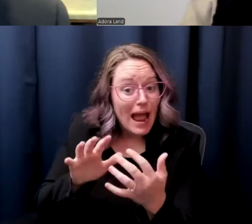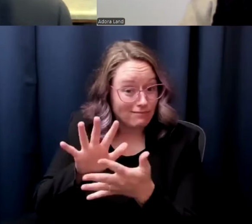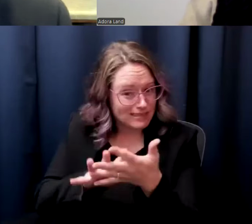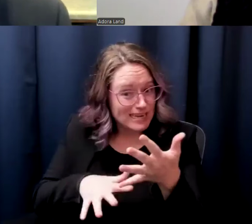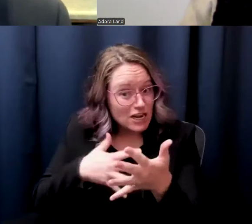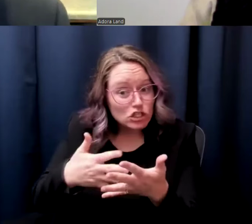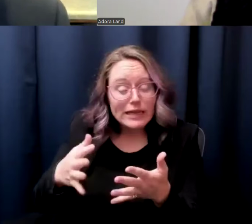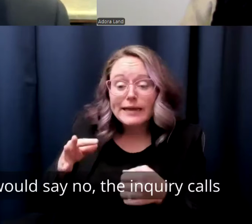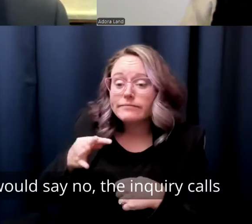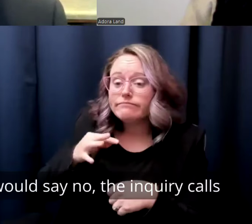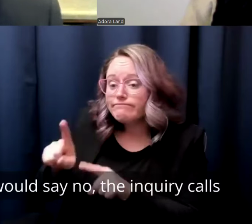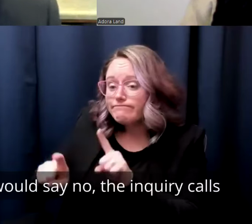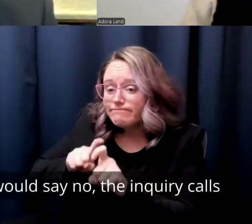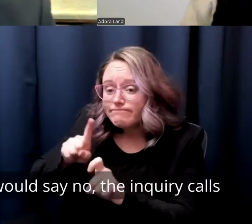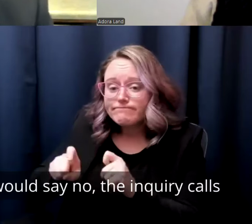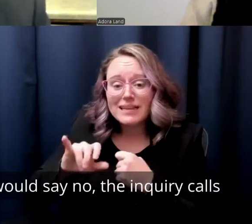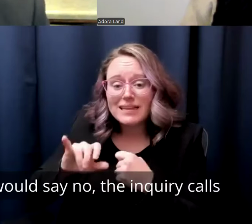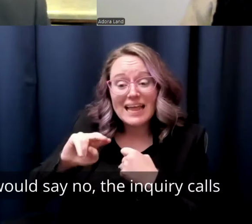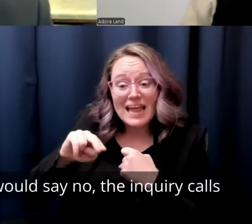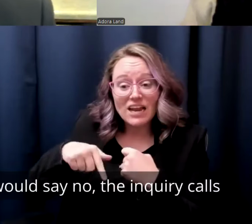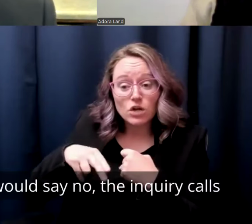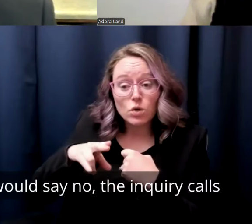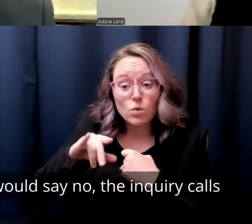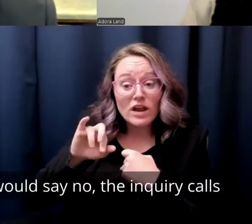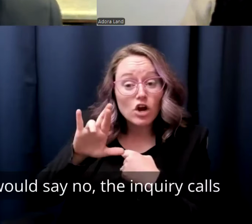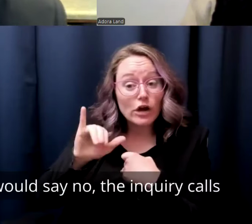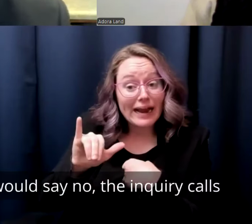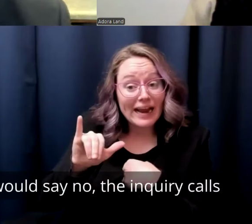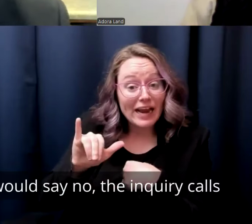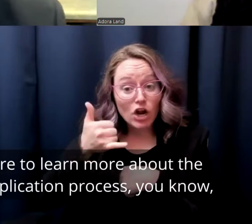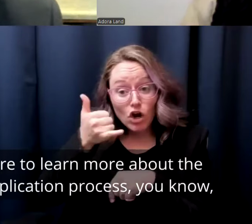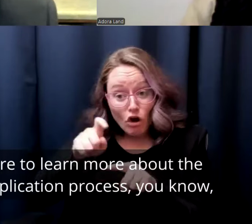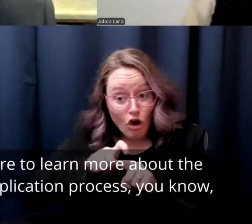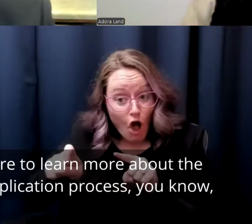Um, I would say no. Um, the